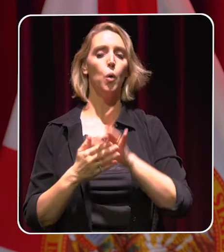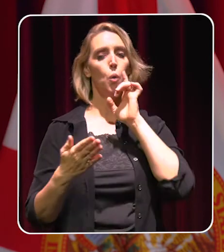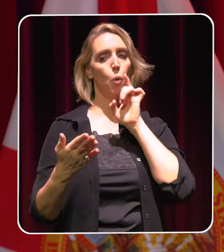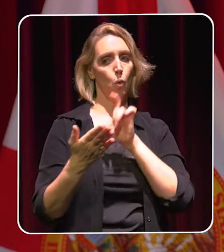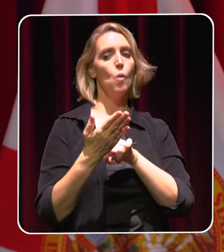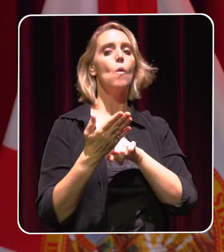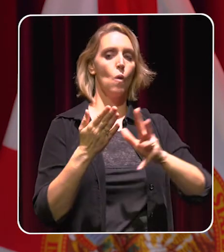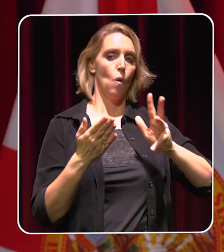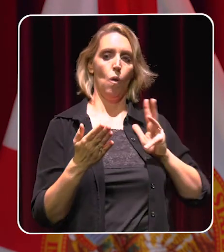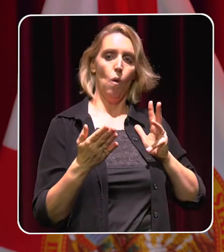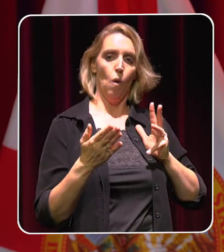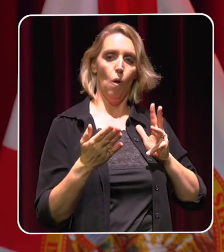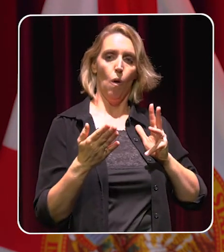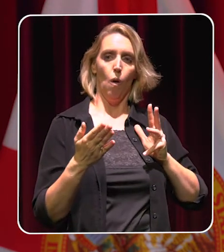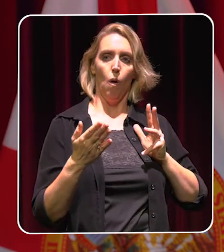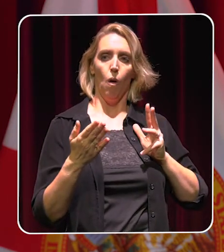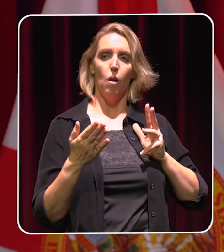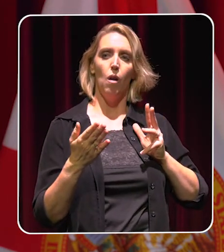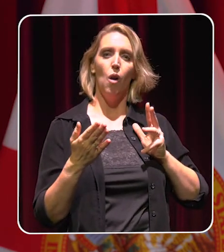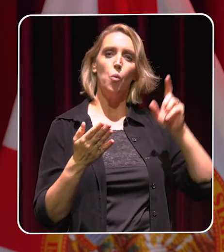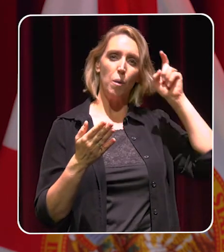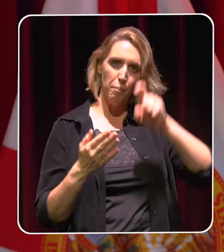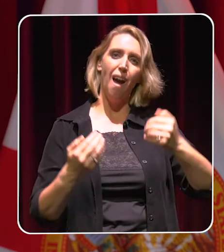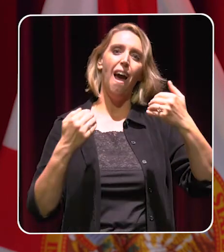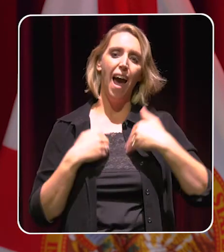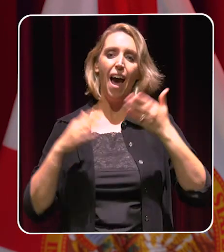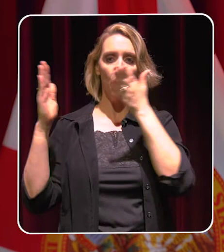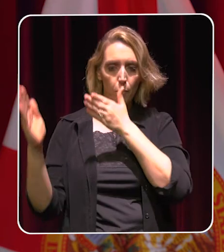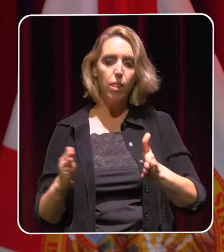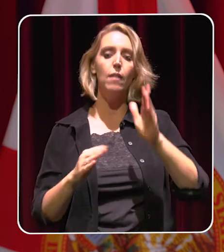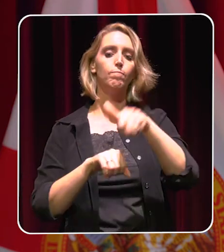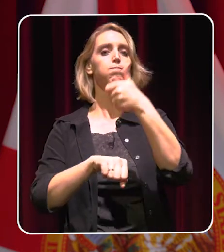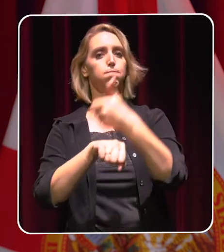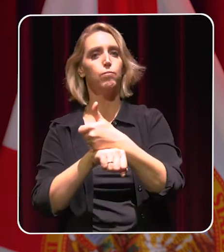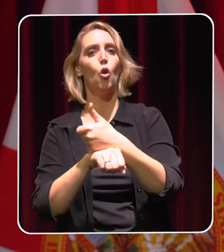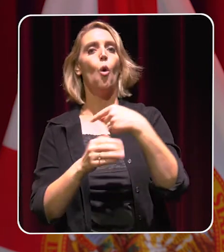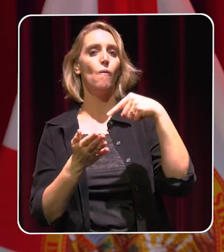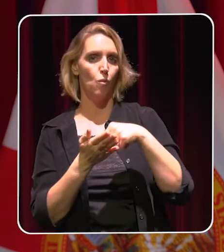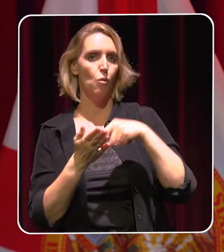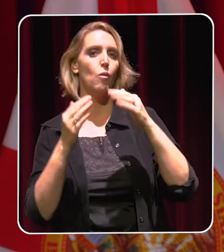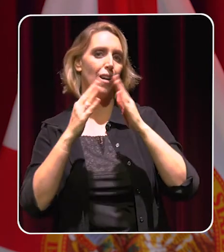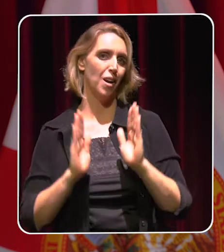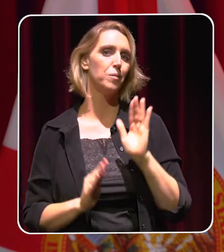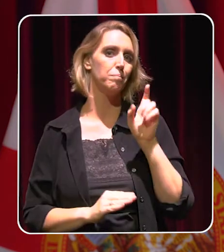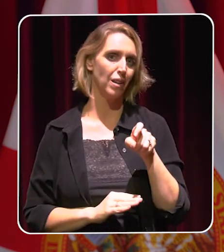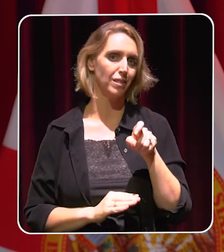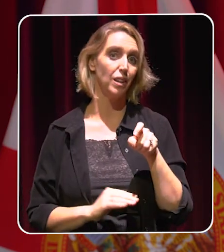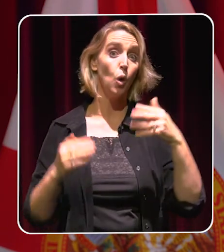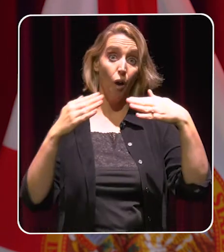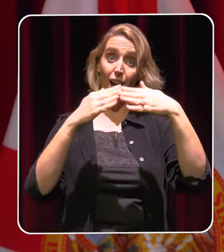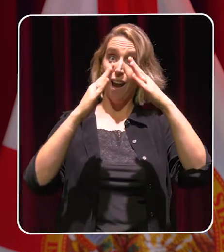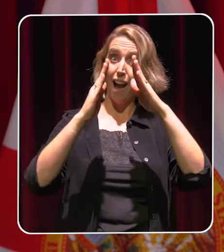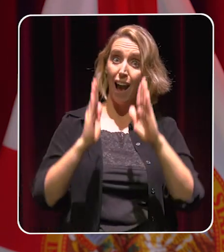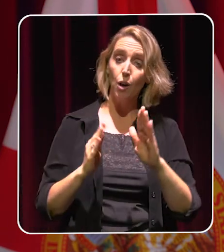recognized early on that we could not wait another second to have a tangible plan to create more affordable and attainable housing. So